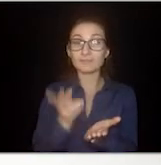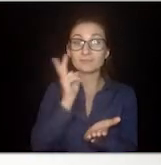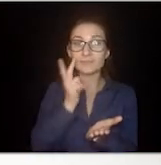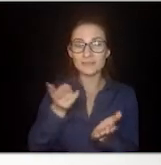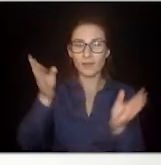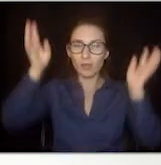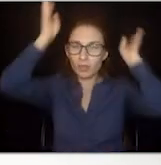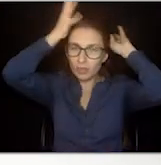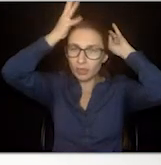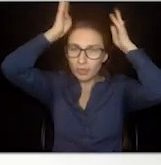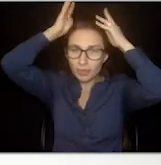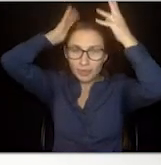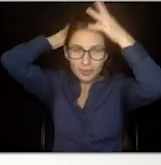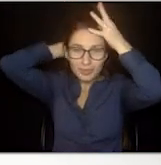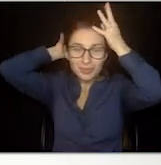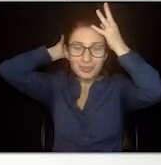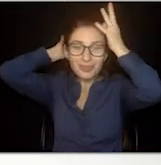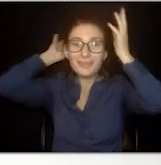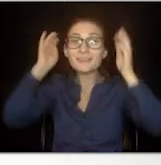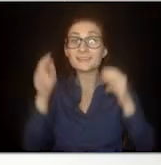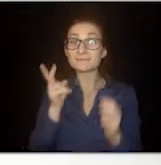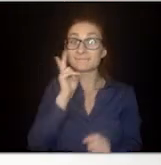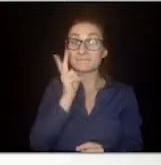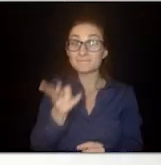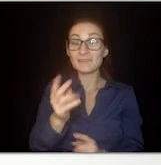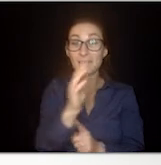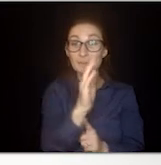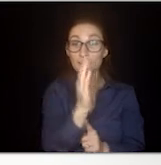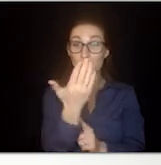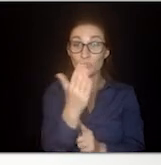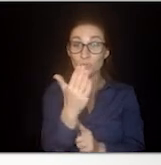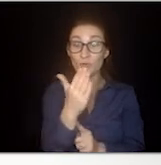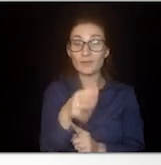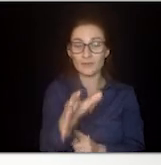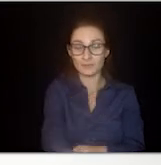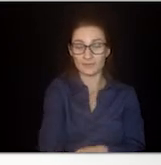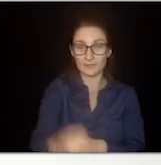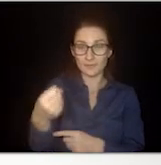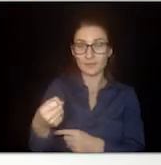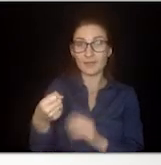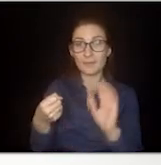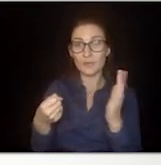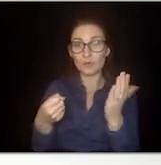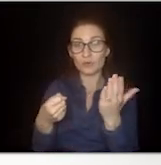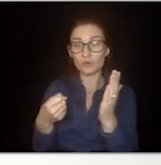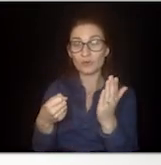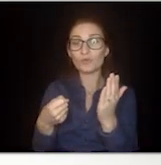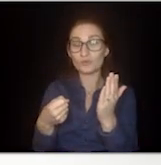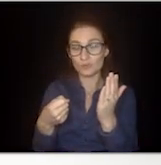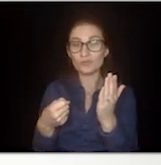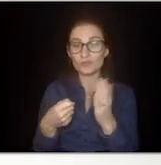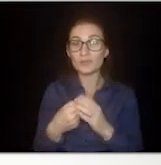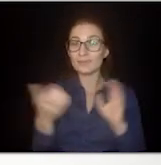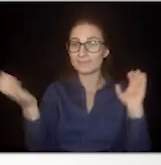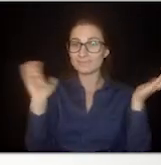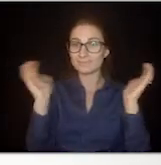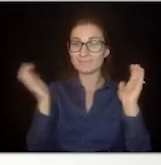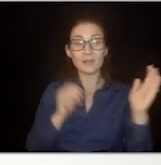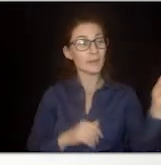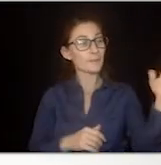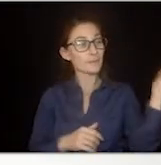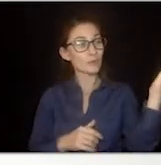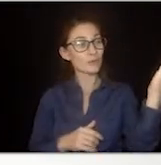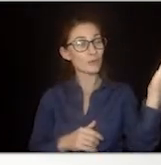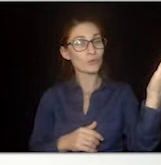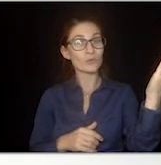hair, they look at the mirror from the box story and the picture of the mirror in the book. Freddie and Ms. Prey